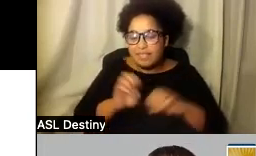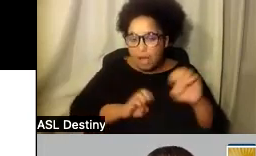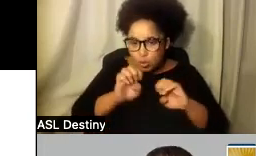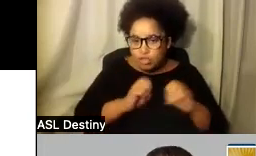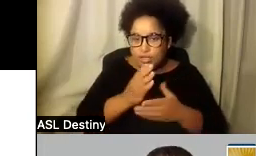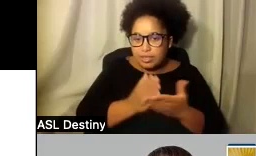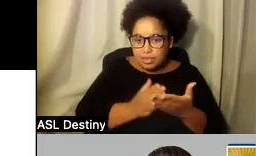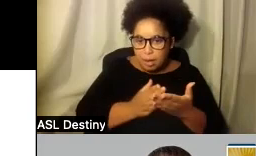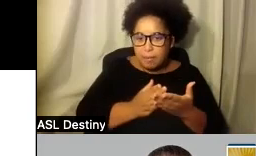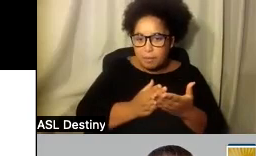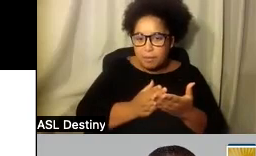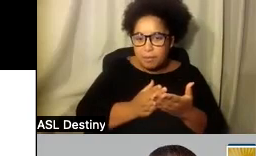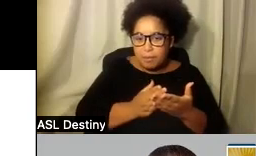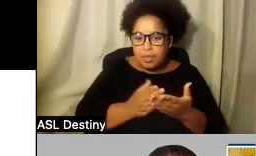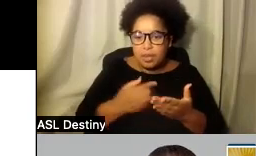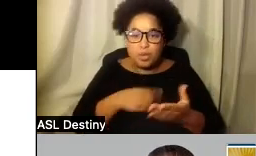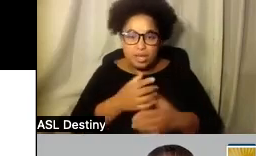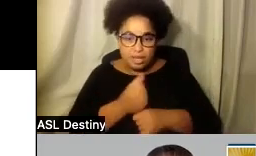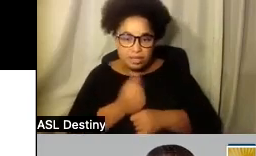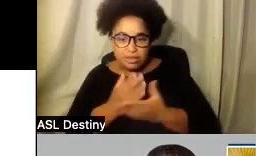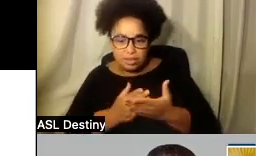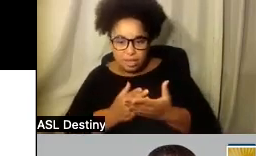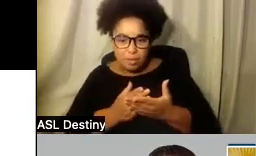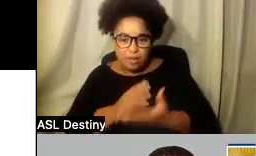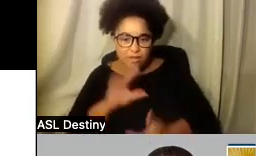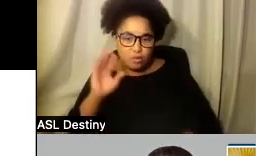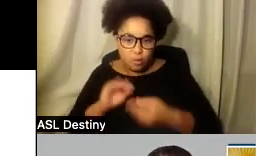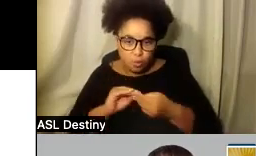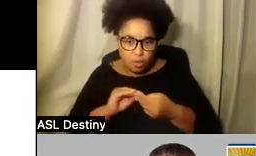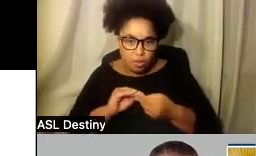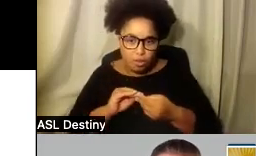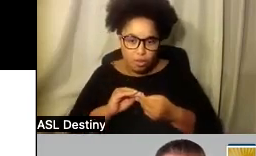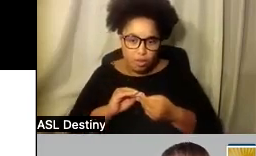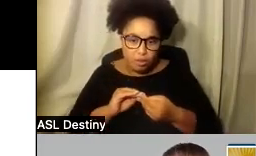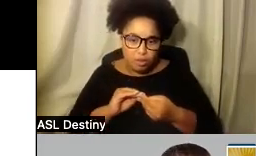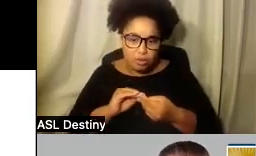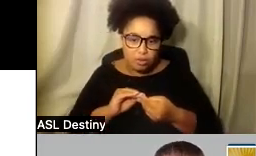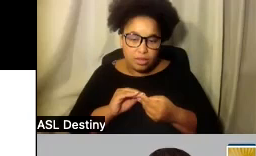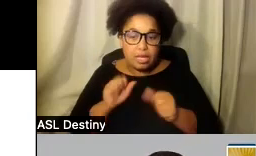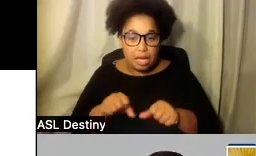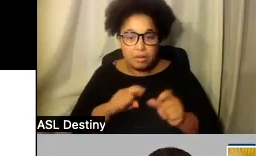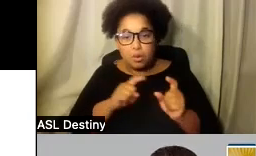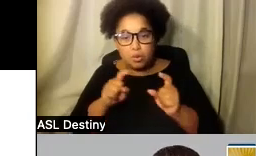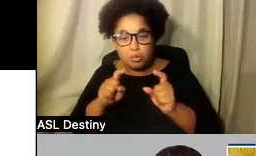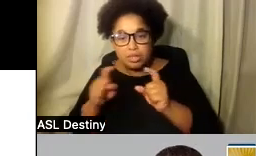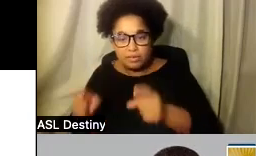evaluation, and we receive a portion of that total that can go towards hazard mitigation,